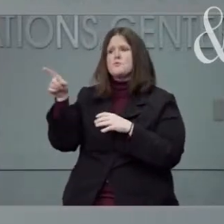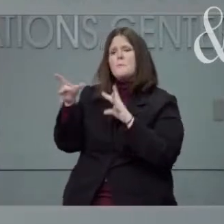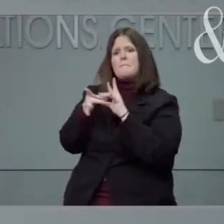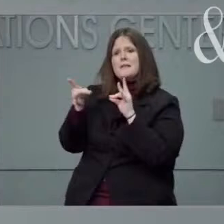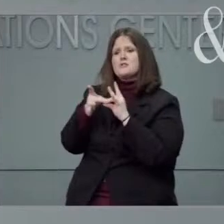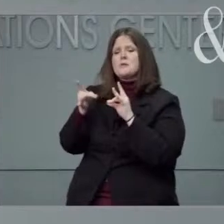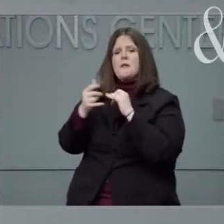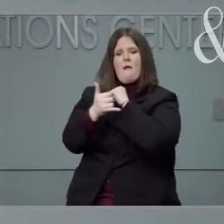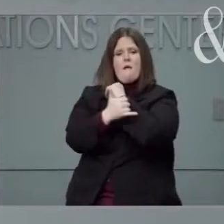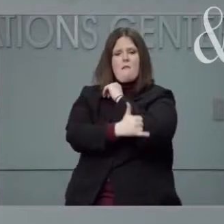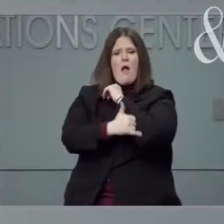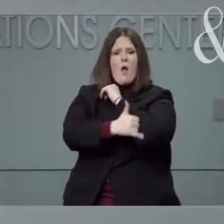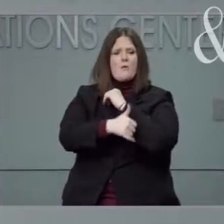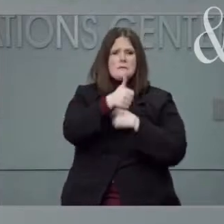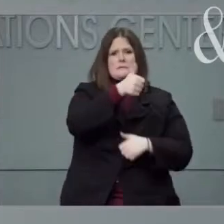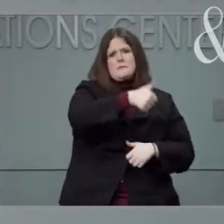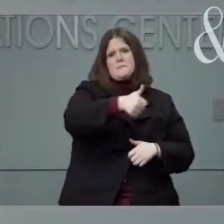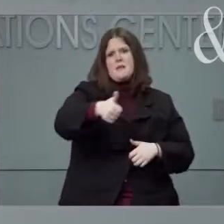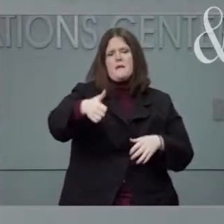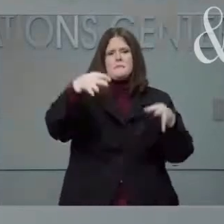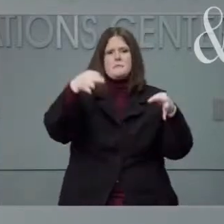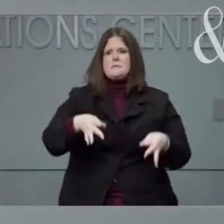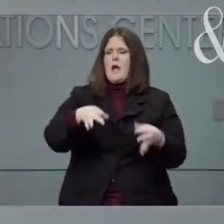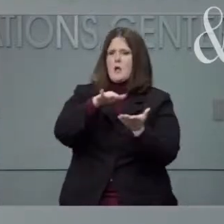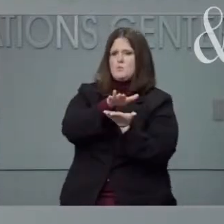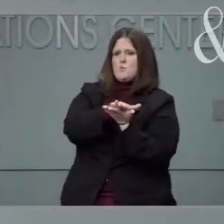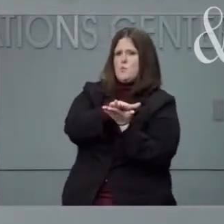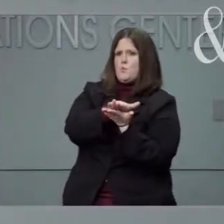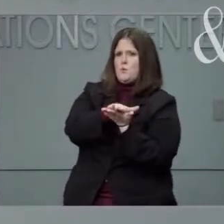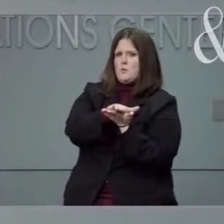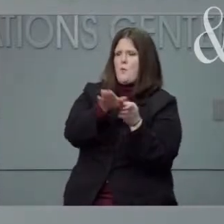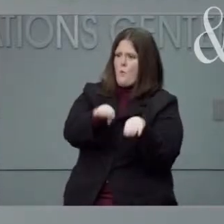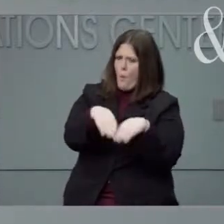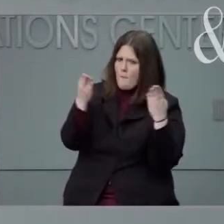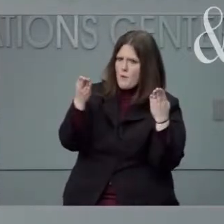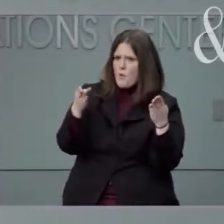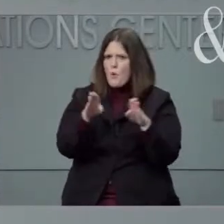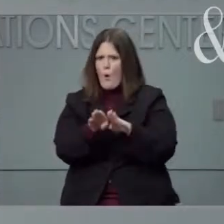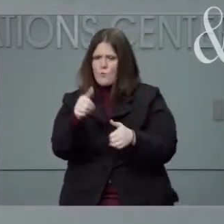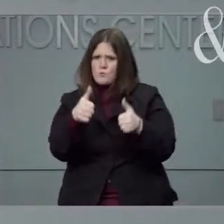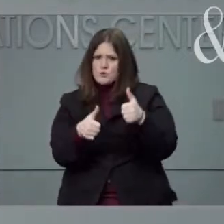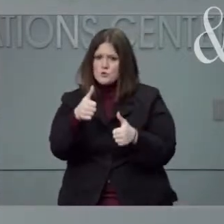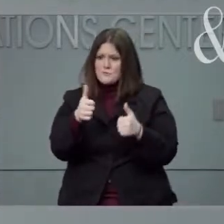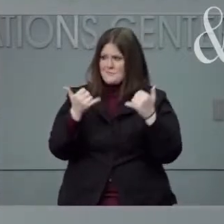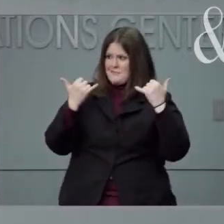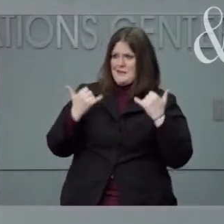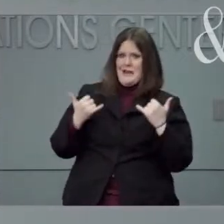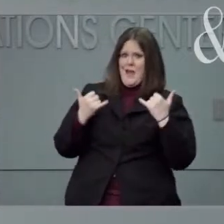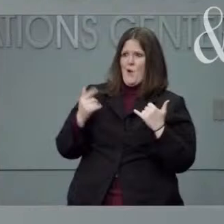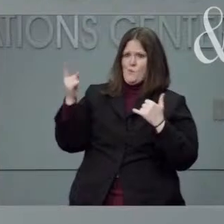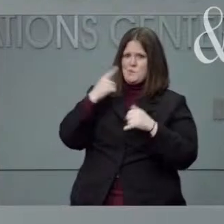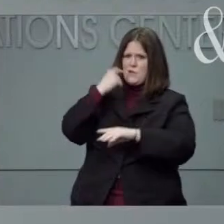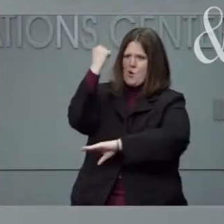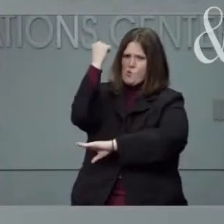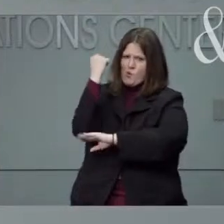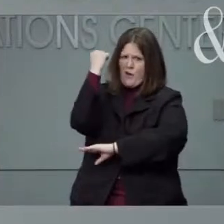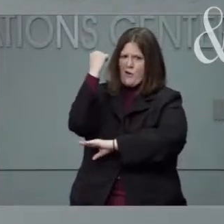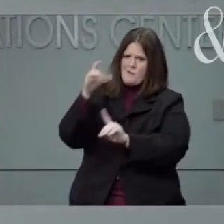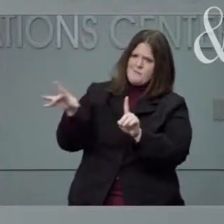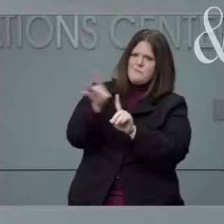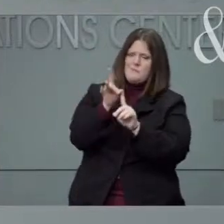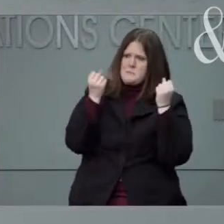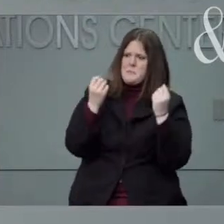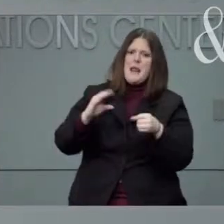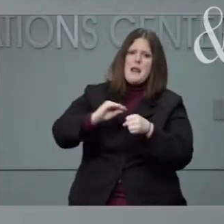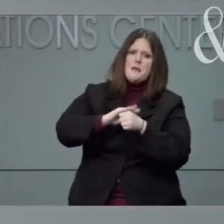own decisions about reopening schools. We're now at the highest positivity rate. People are now saying now is the time to make a uniform decision on